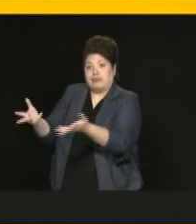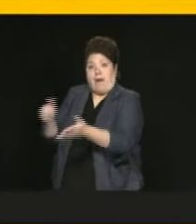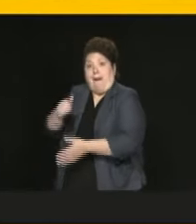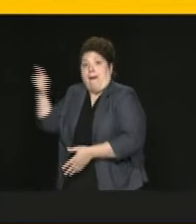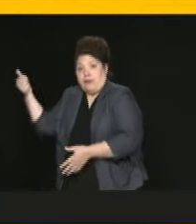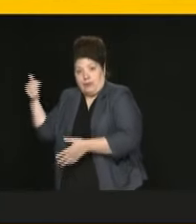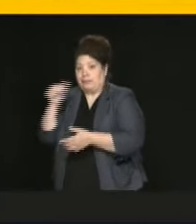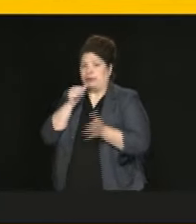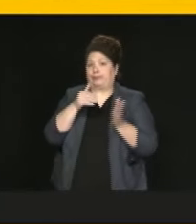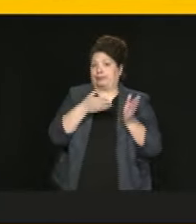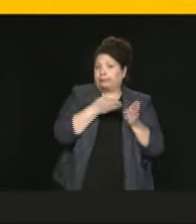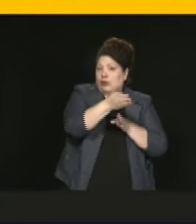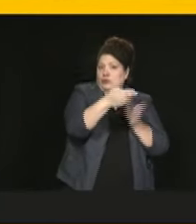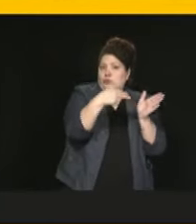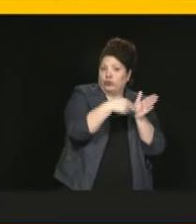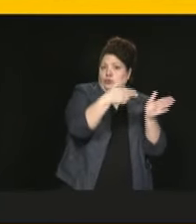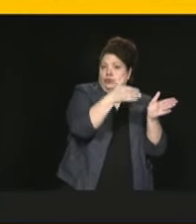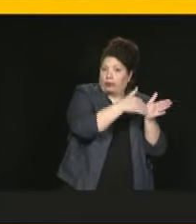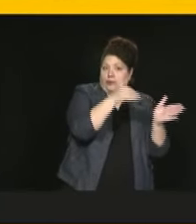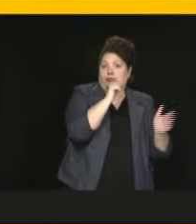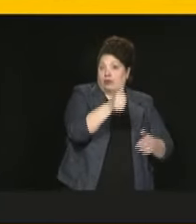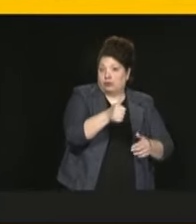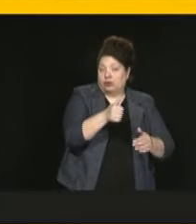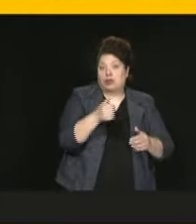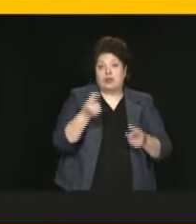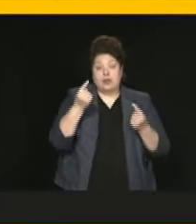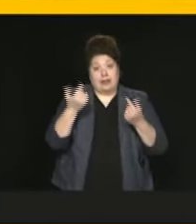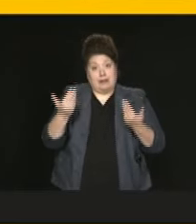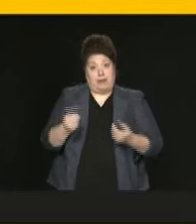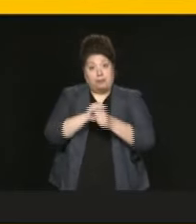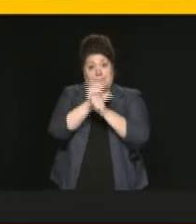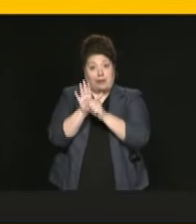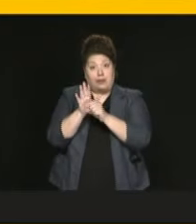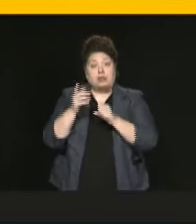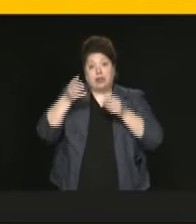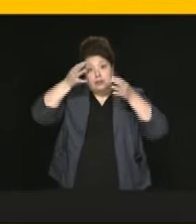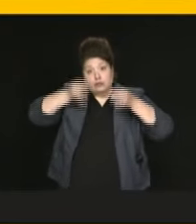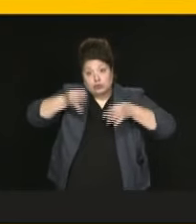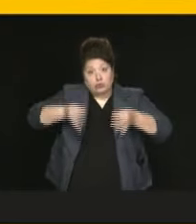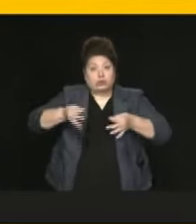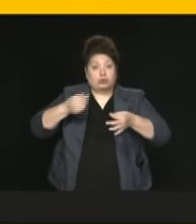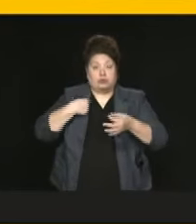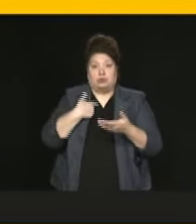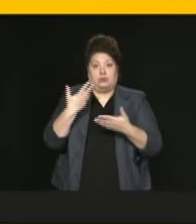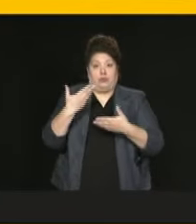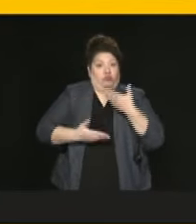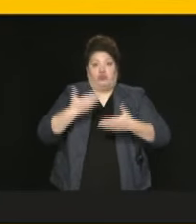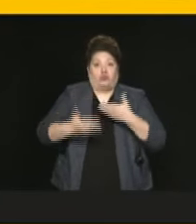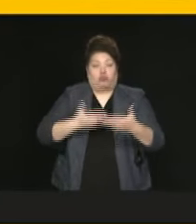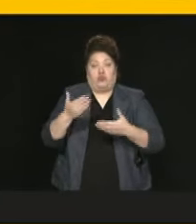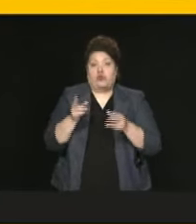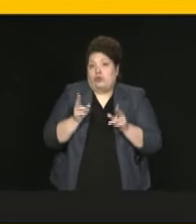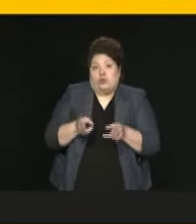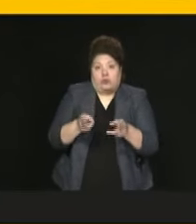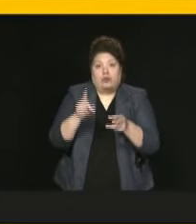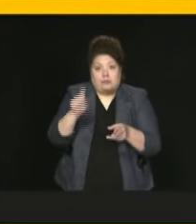you make decisions quickly, and the real challenge is to adjust in real time when you recognize that you may not have a source quality that